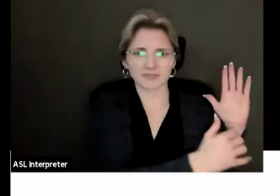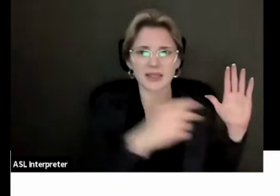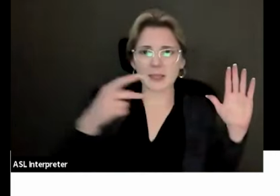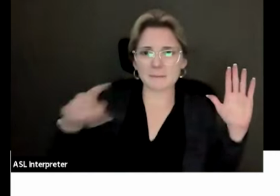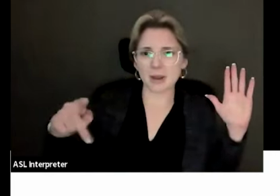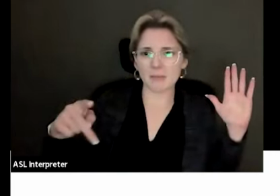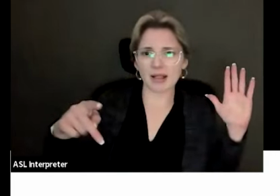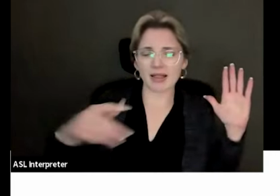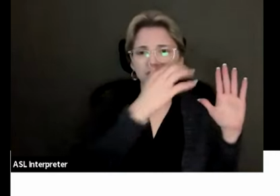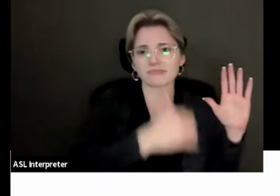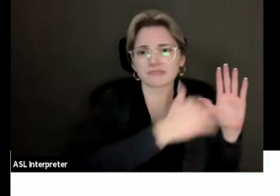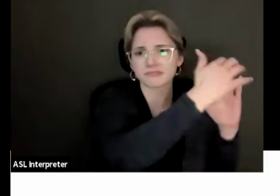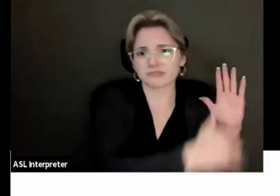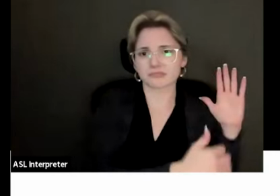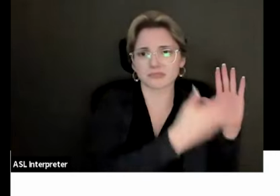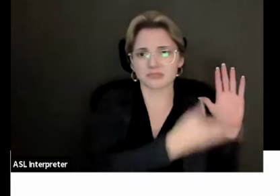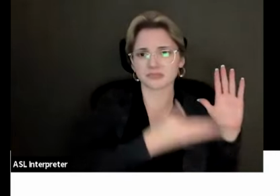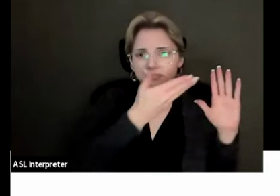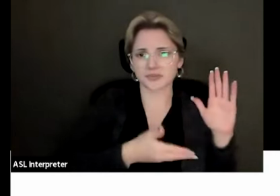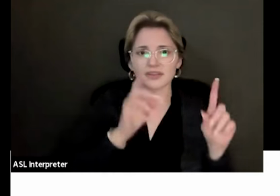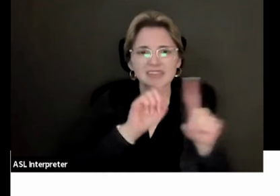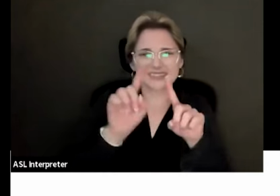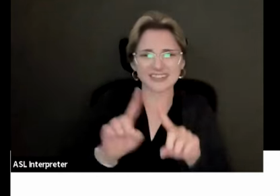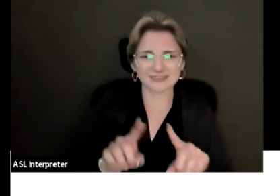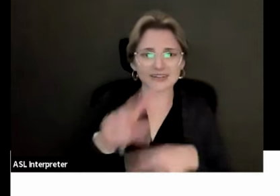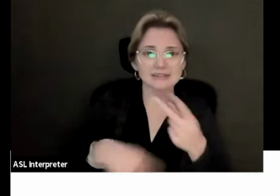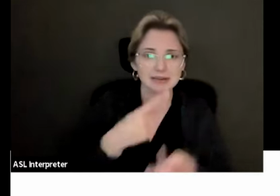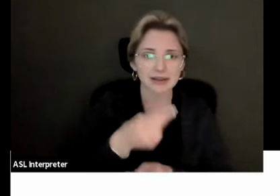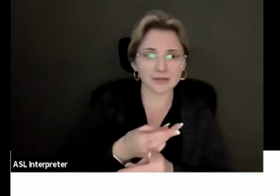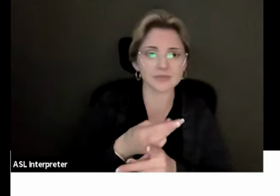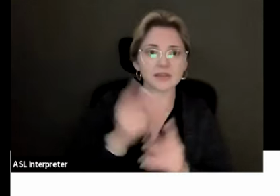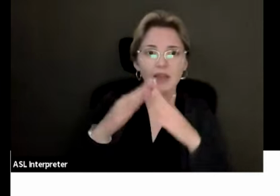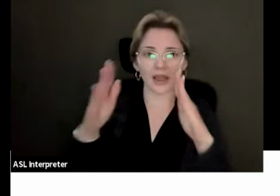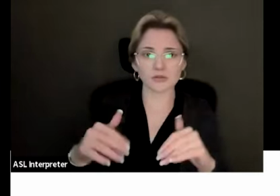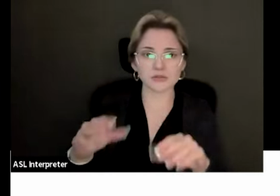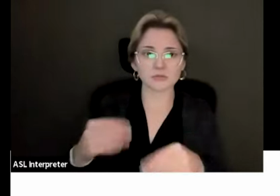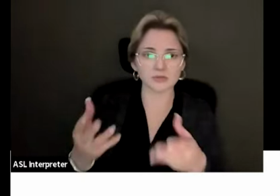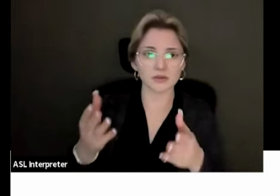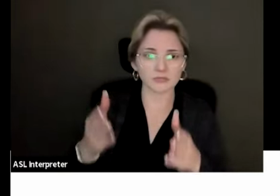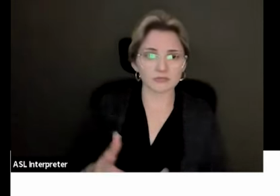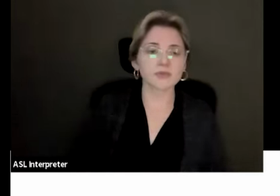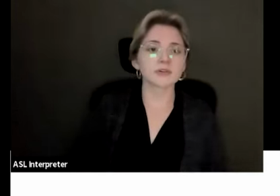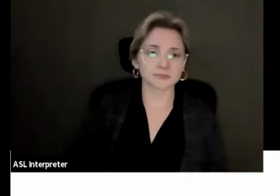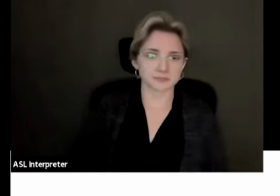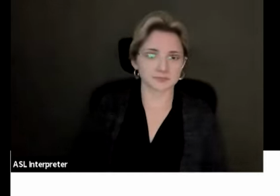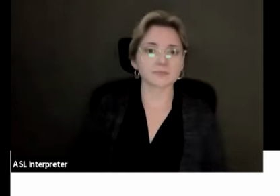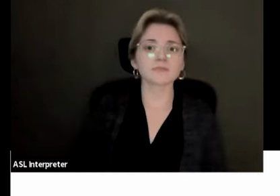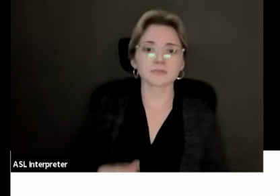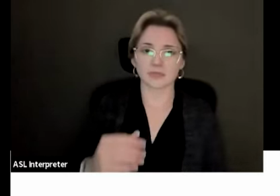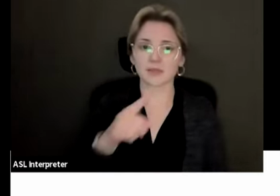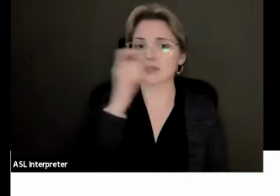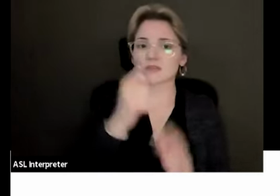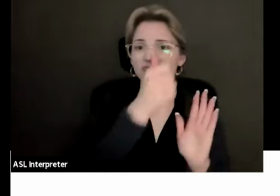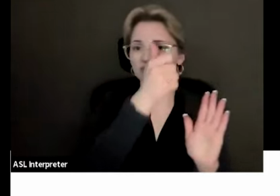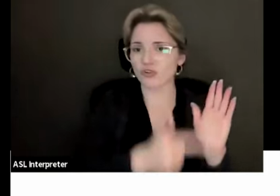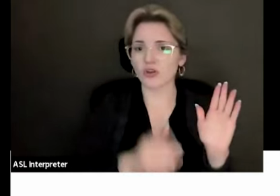one property space, they have multiple different types of housing interact differently and have different requirements and all of